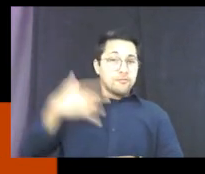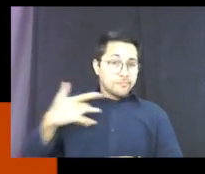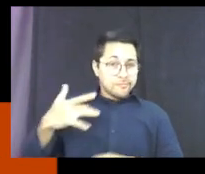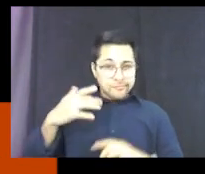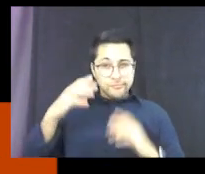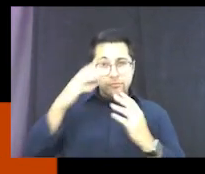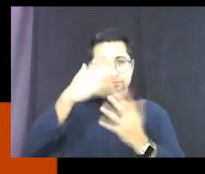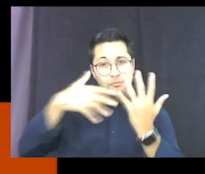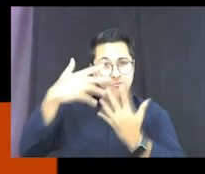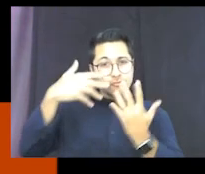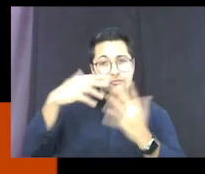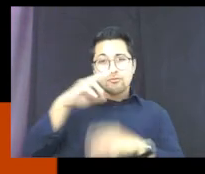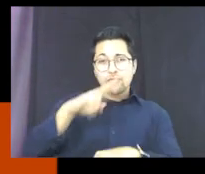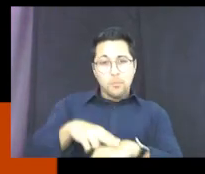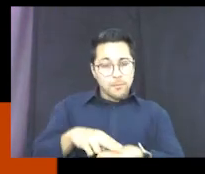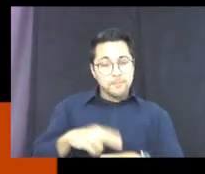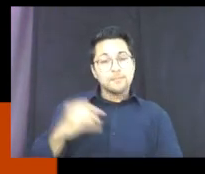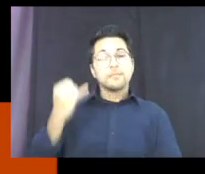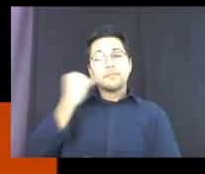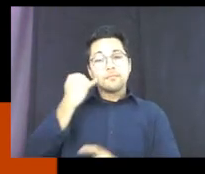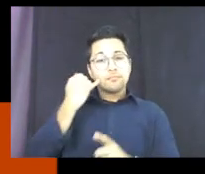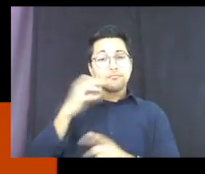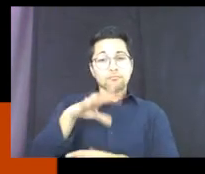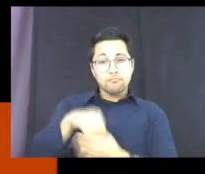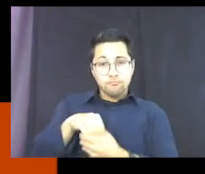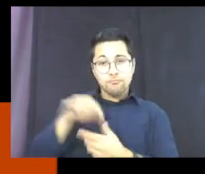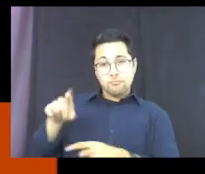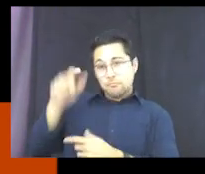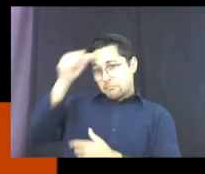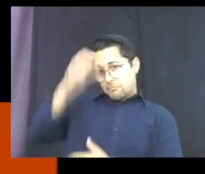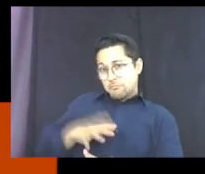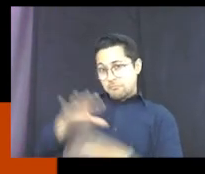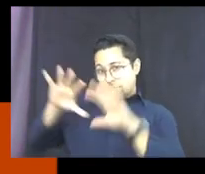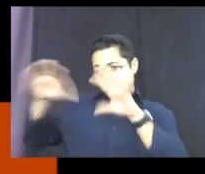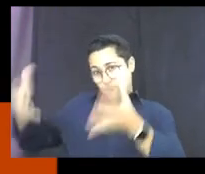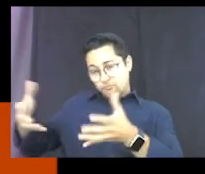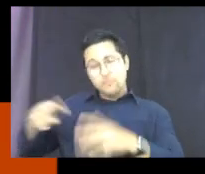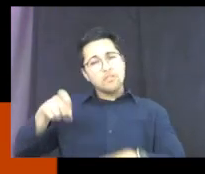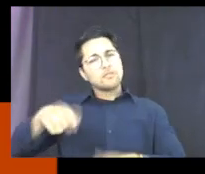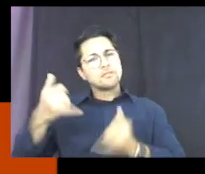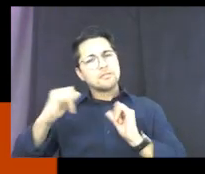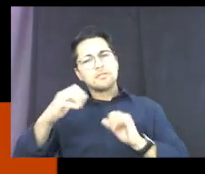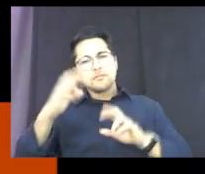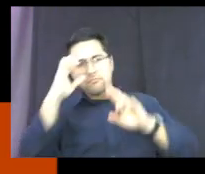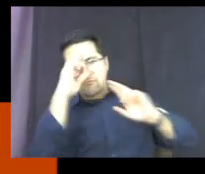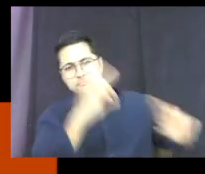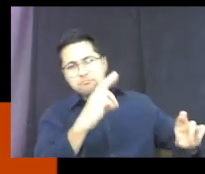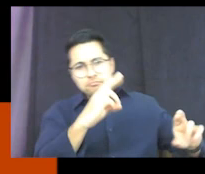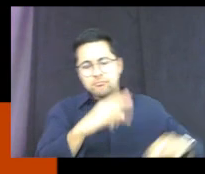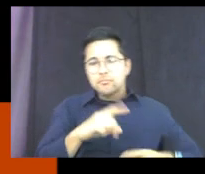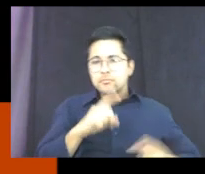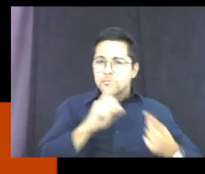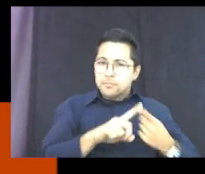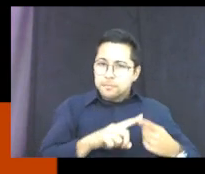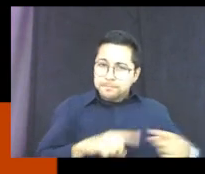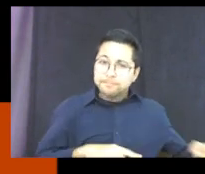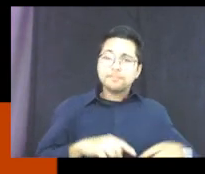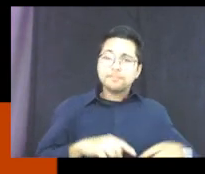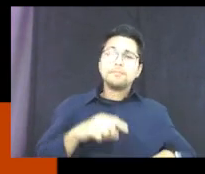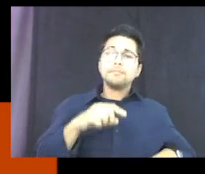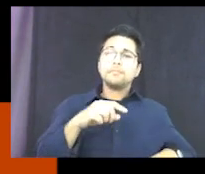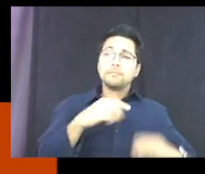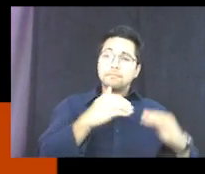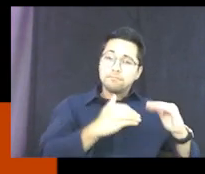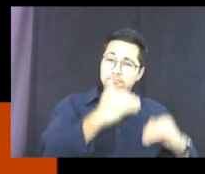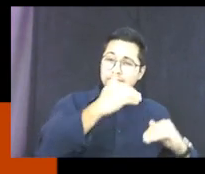If you are part of the male majority, you should still show respect towards the minority